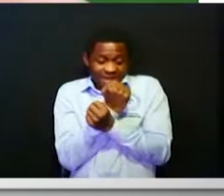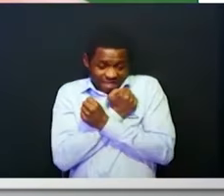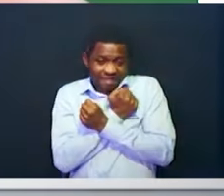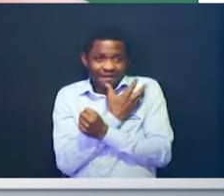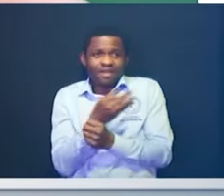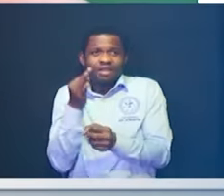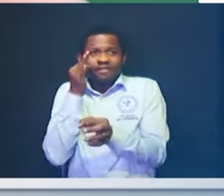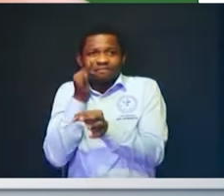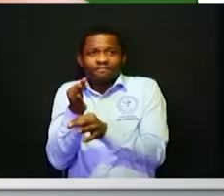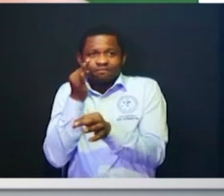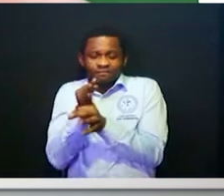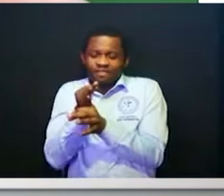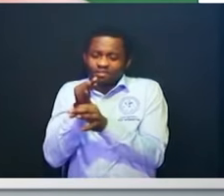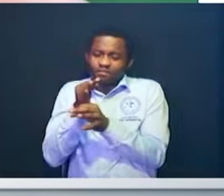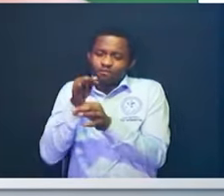actions